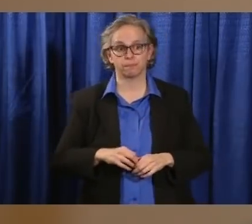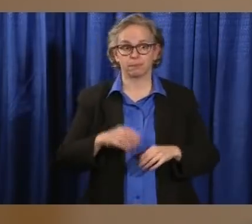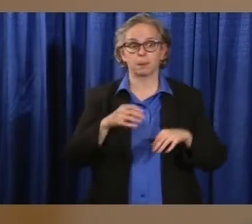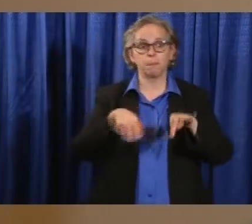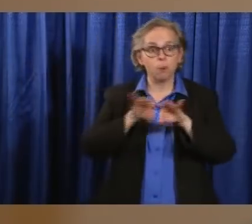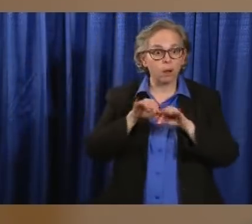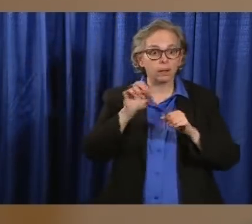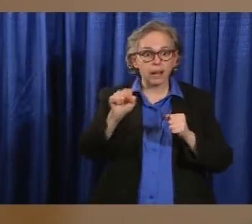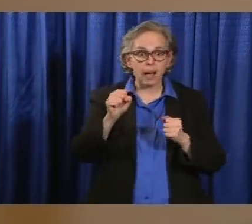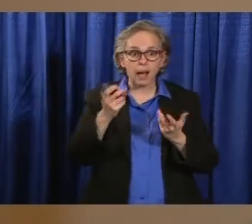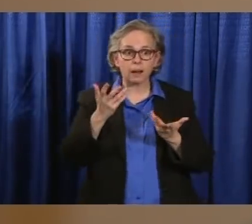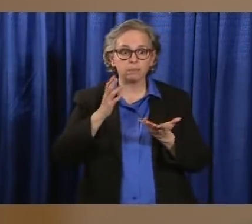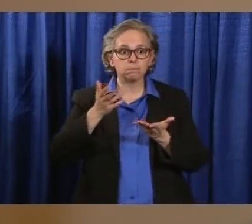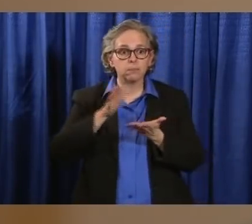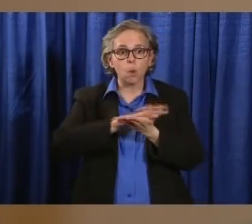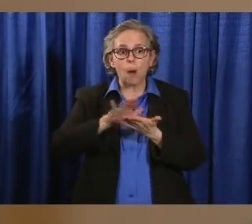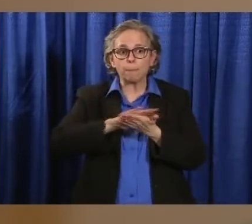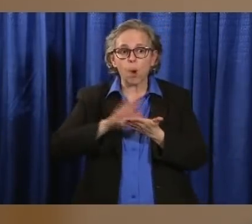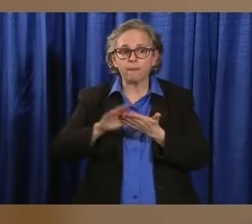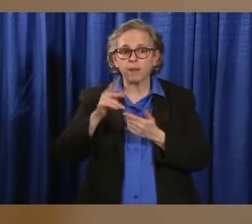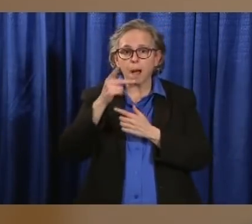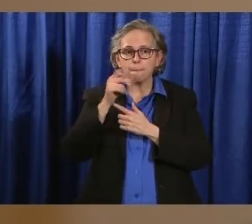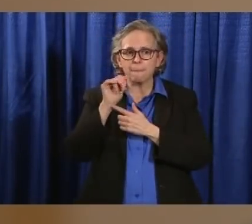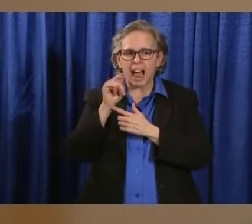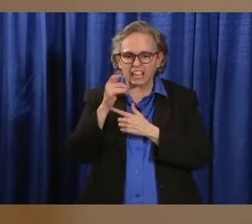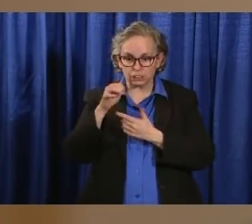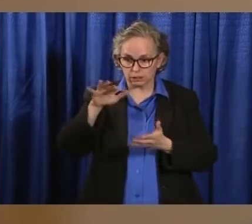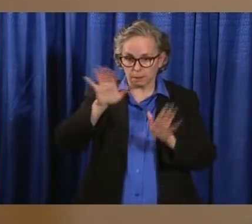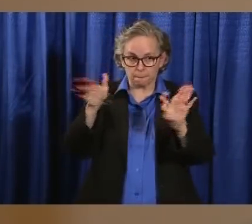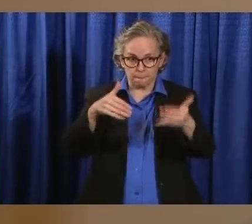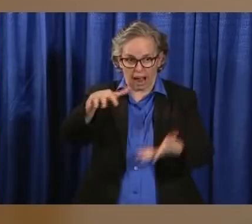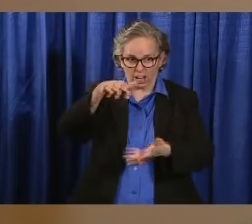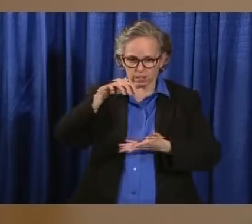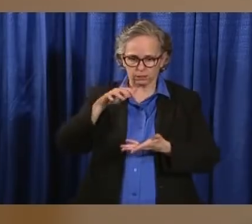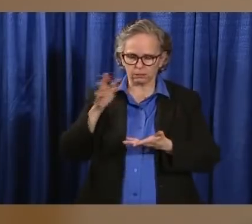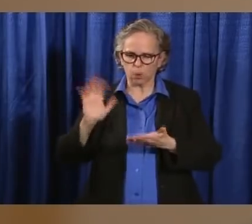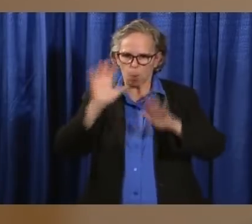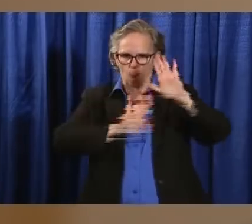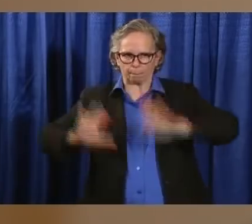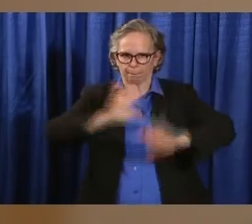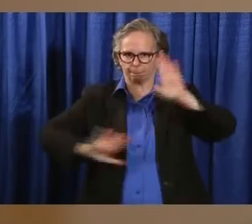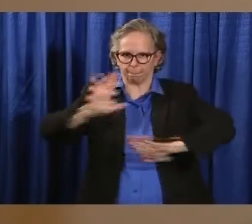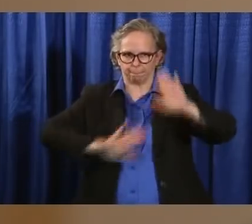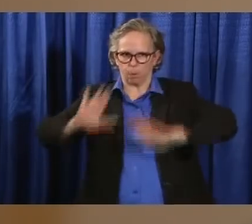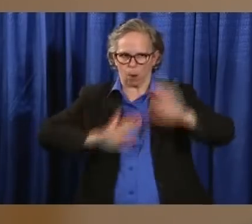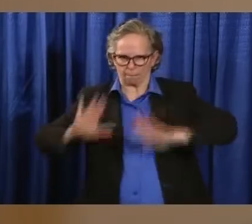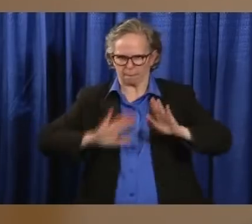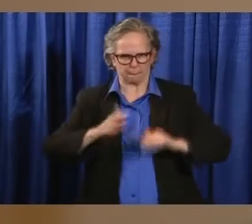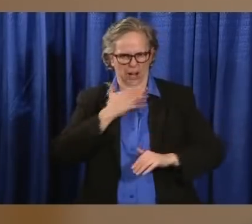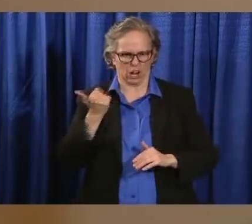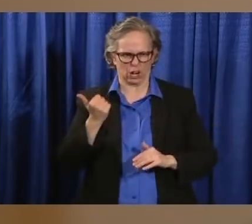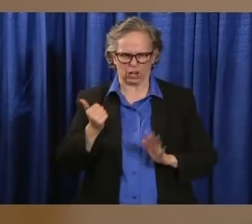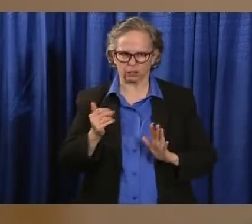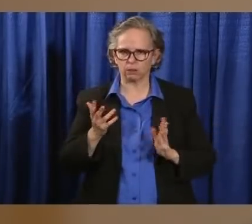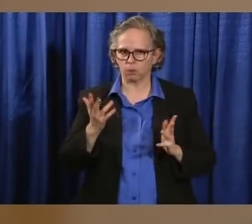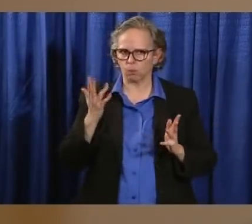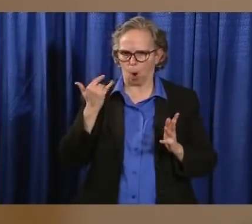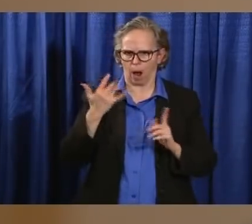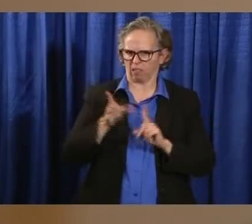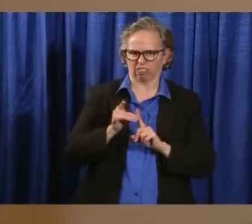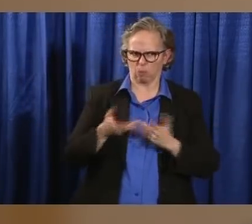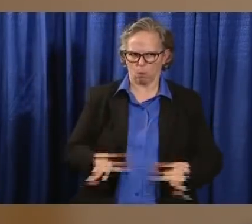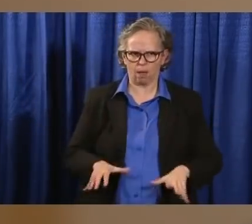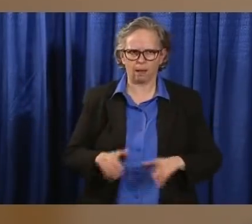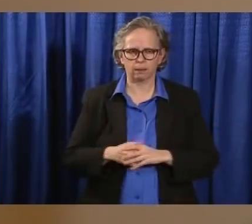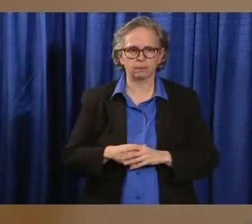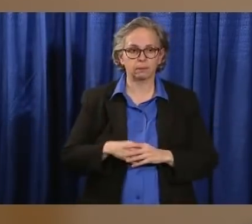packaging that it comes in is certainly one of the things you can do. And obviously, you know, we're really relying on the great hygiene